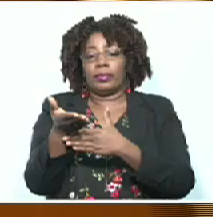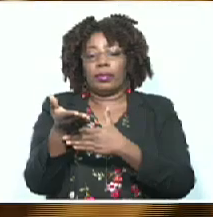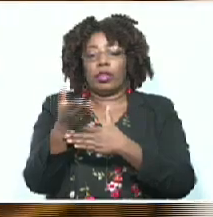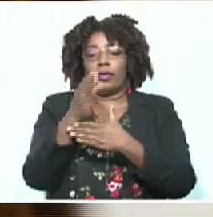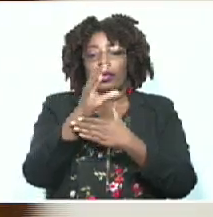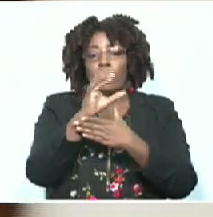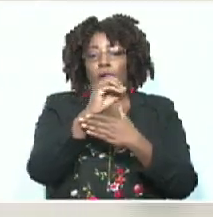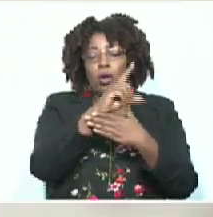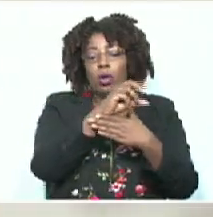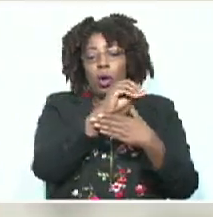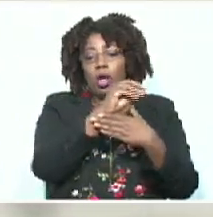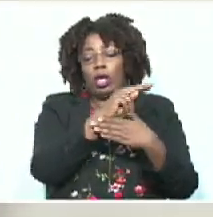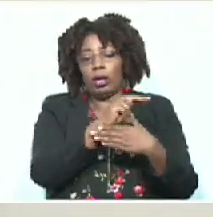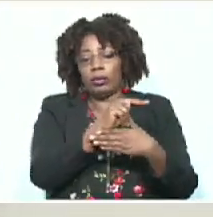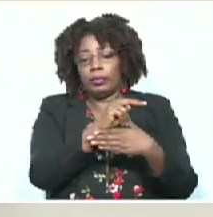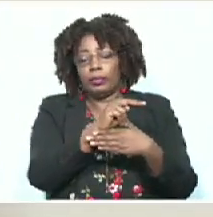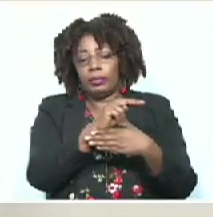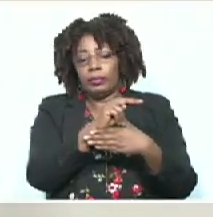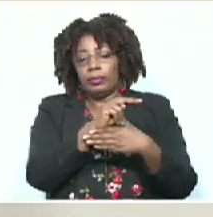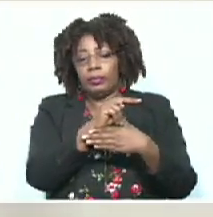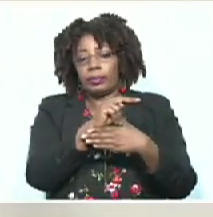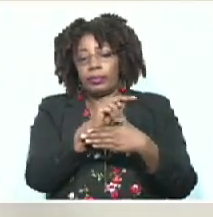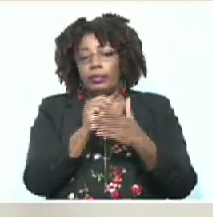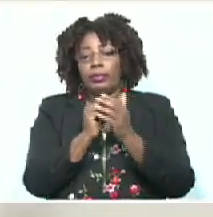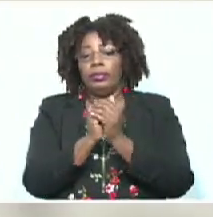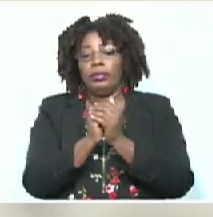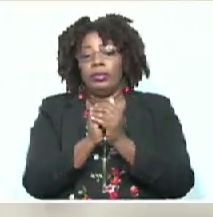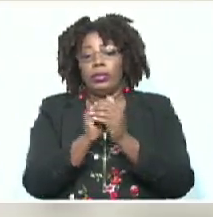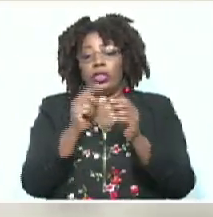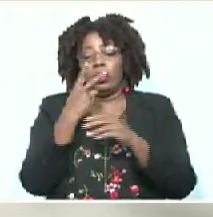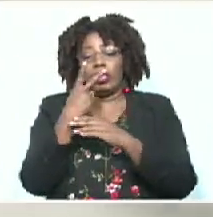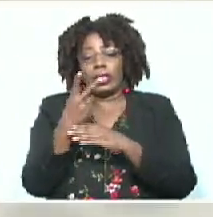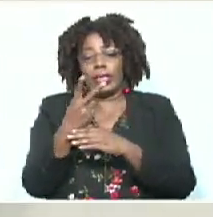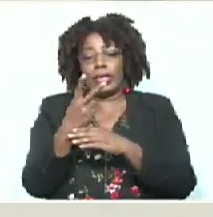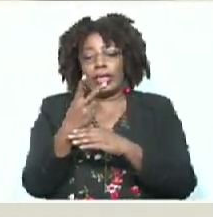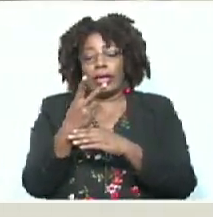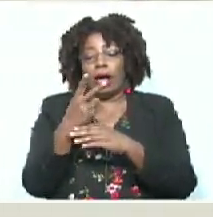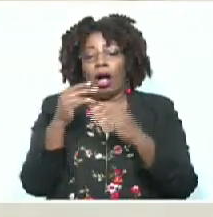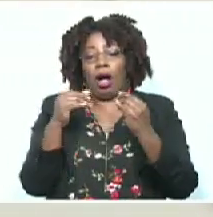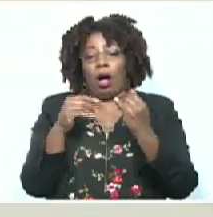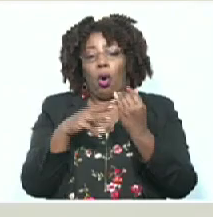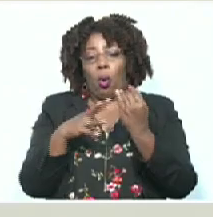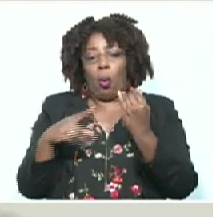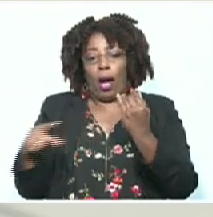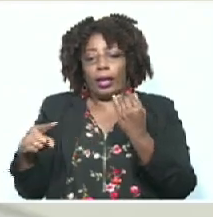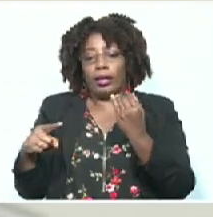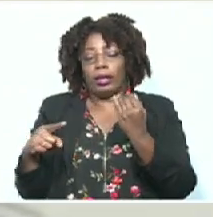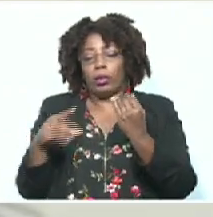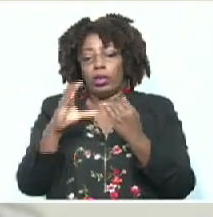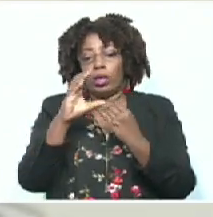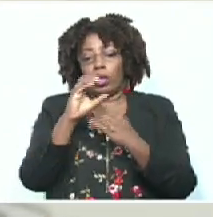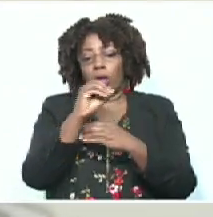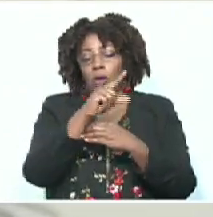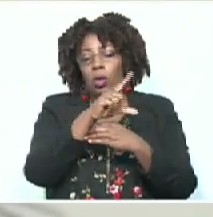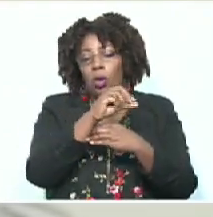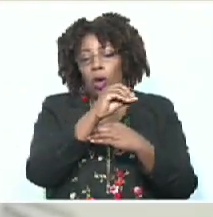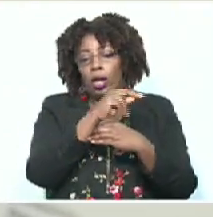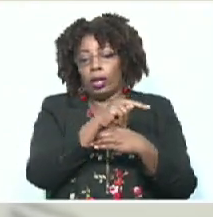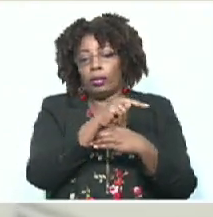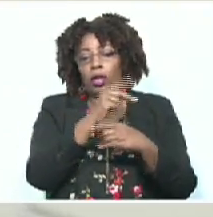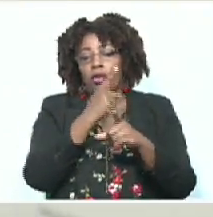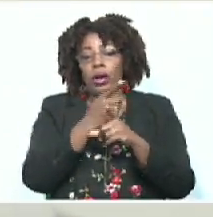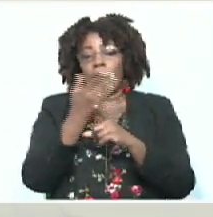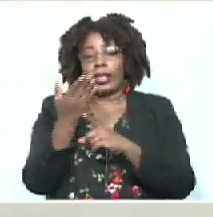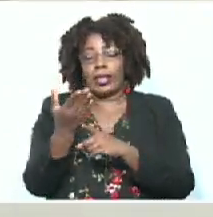column. We have the column of the mass spec. So you'll see this thin wire with the column right there. That's the actual column